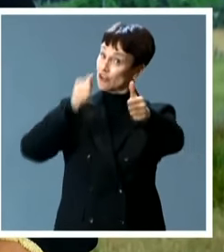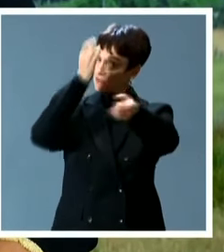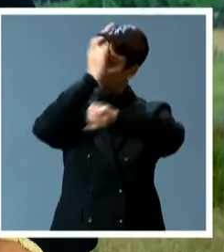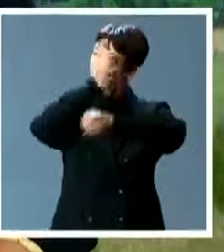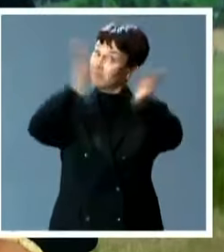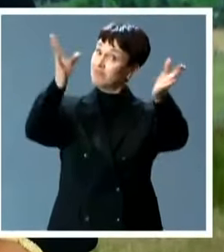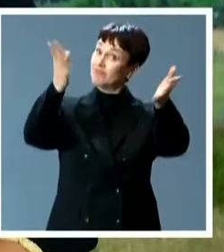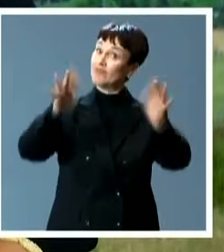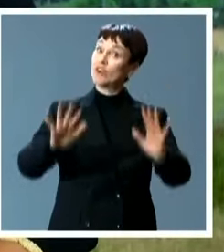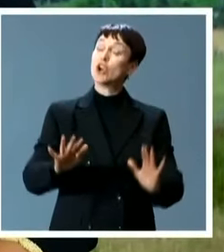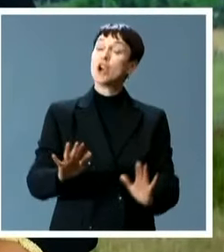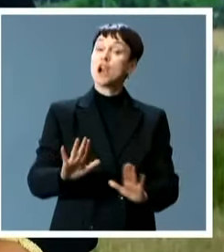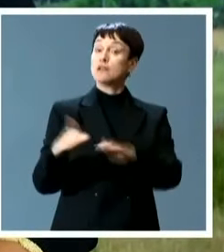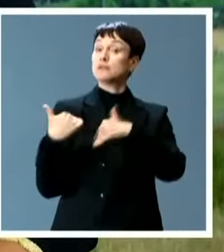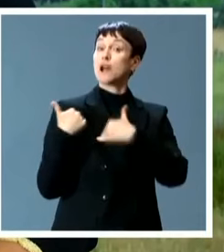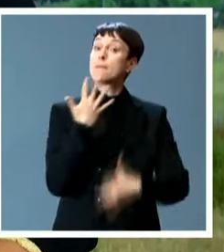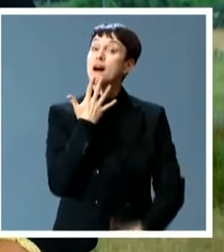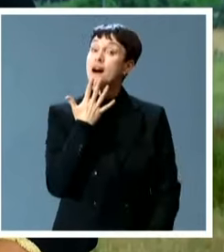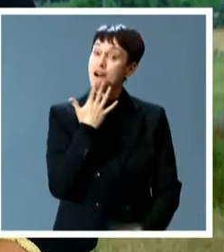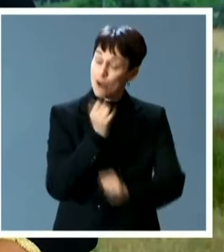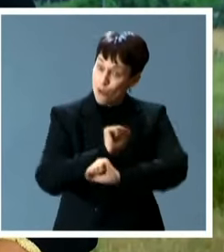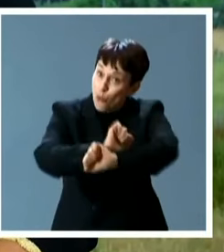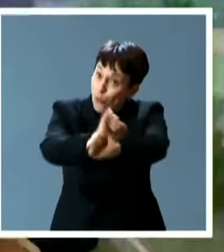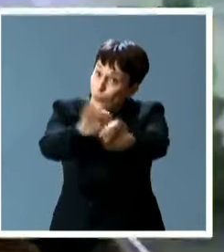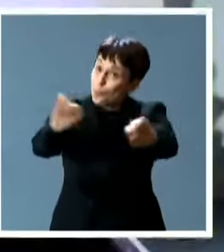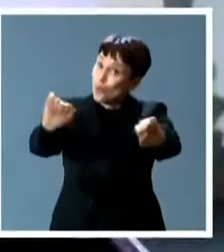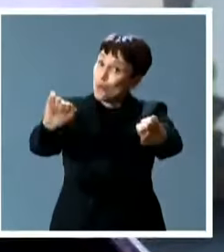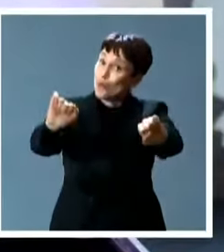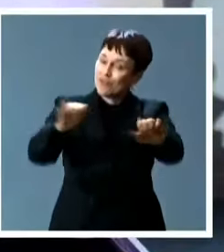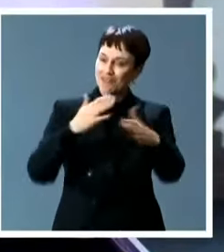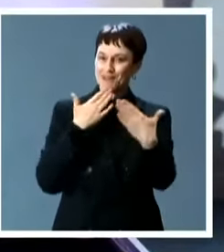hands. I thank you.